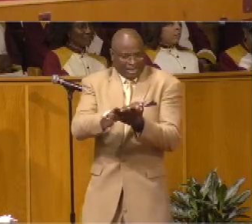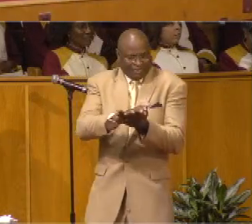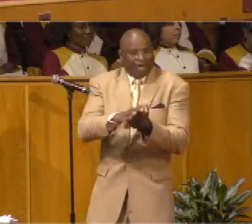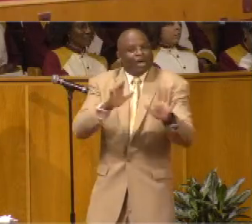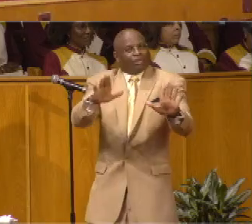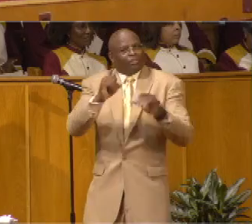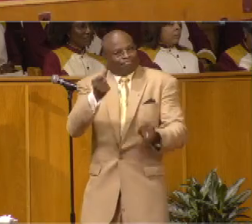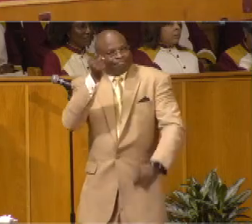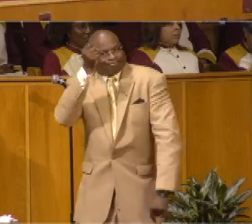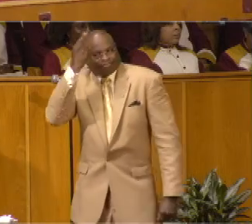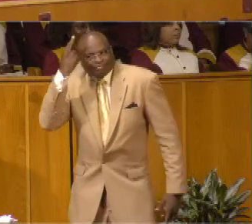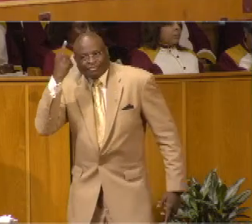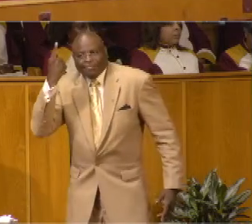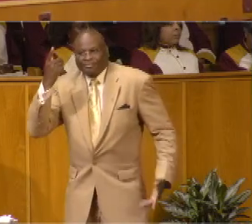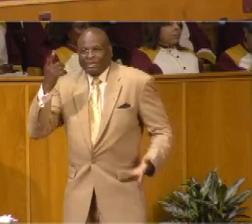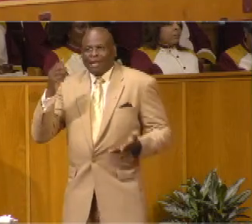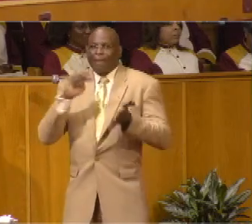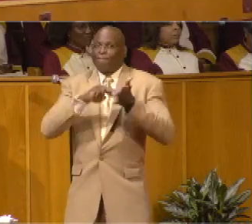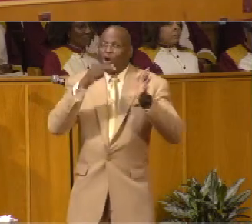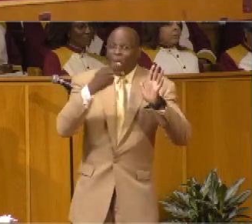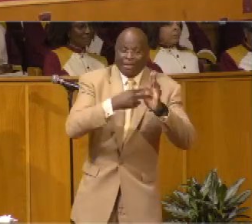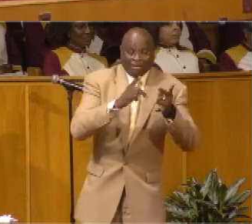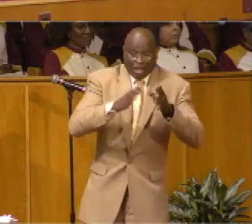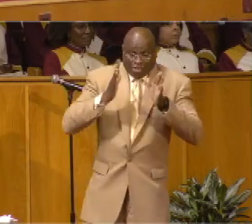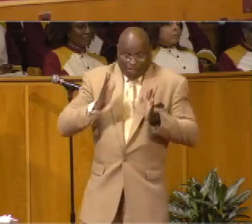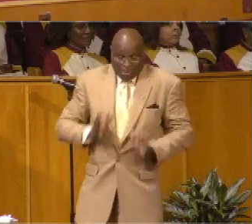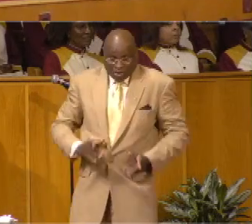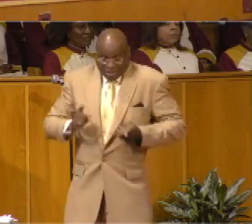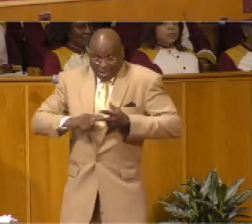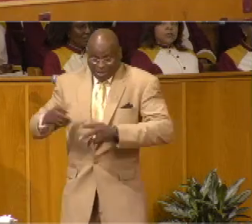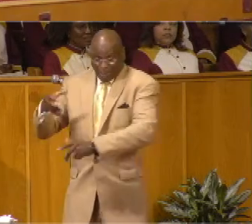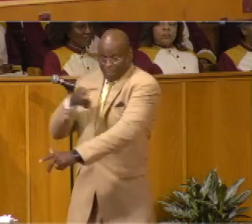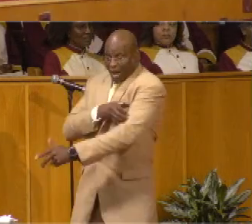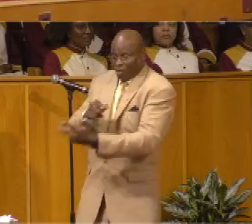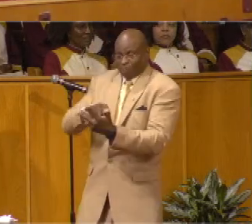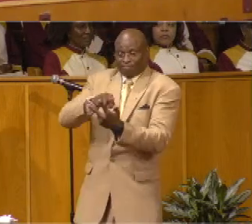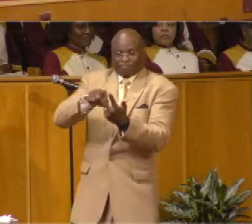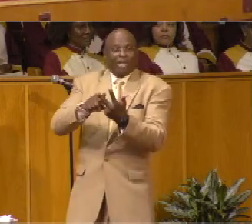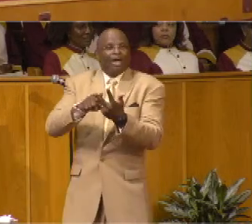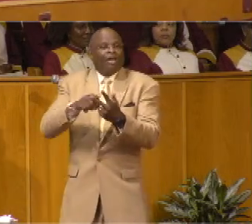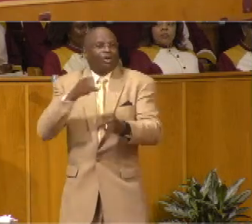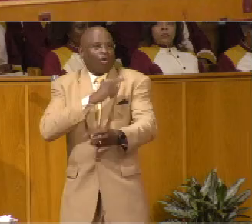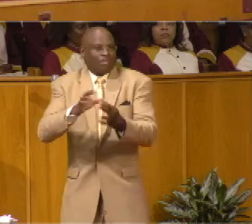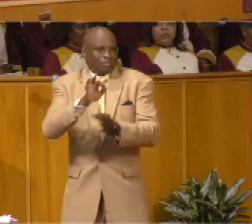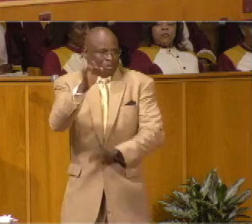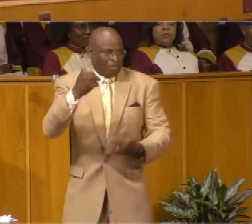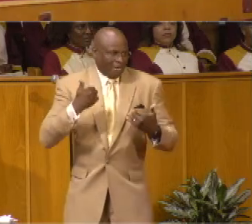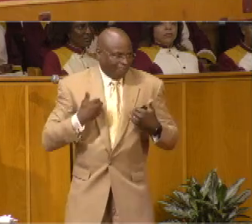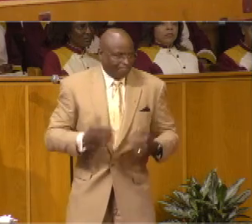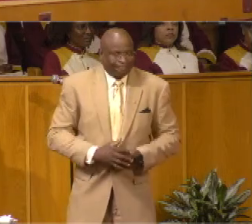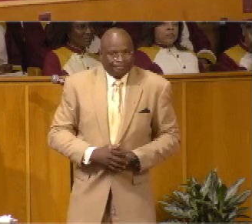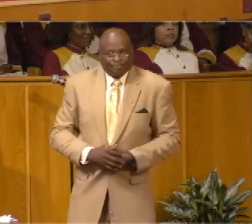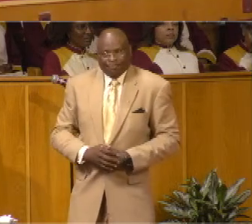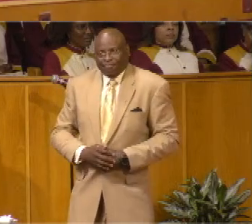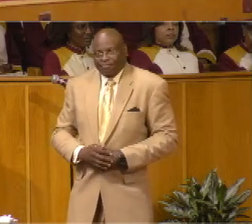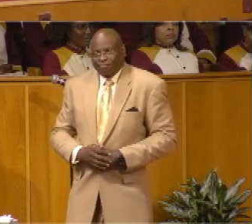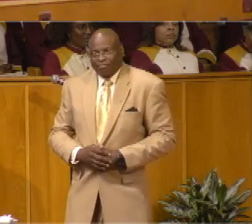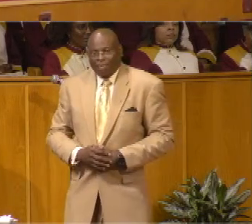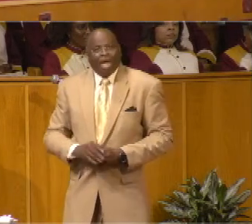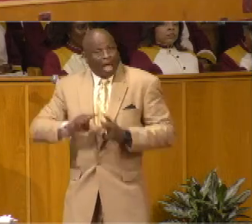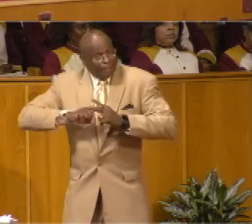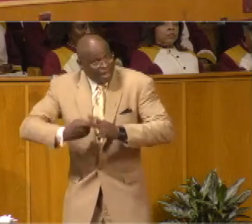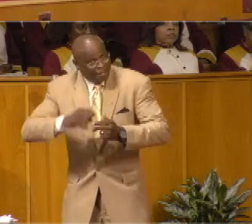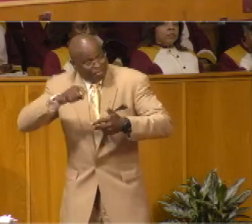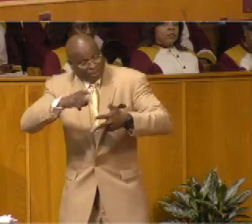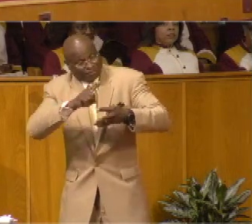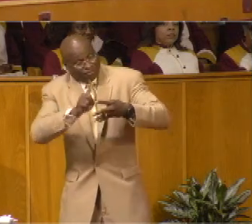understand the purpose, the person, and the power of the Holy Spirit in our lives. I began this journey